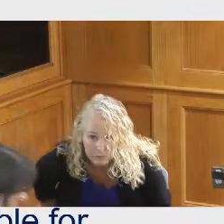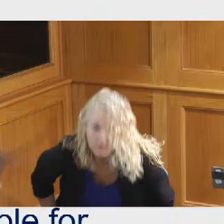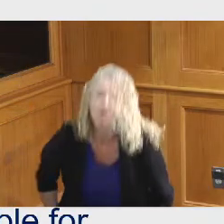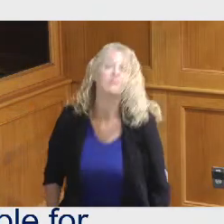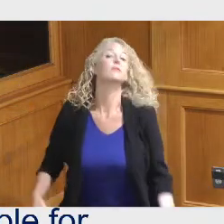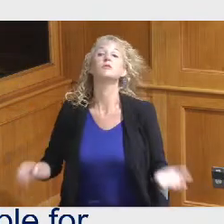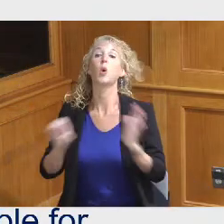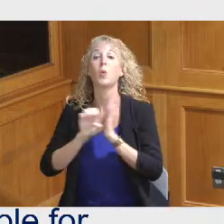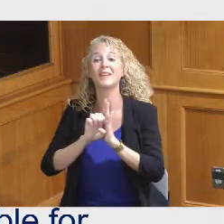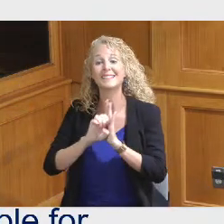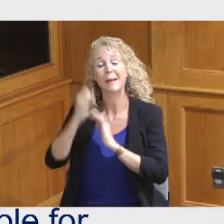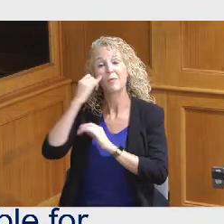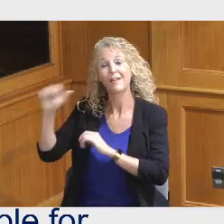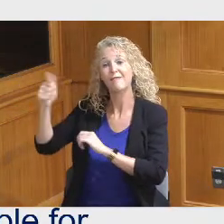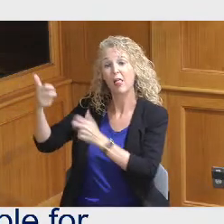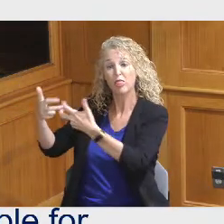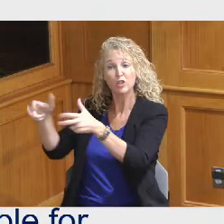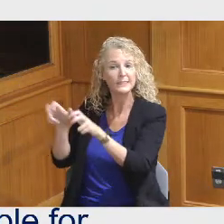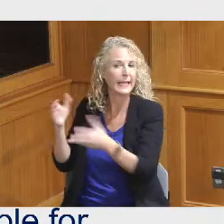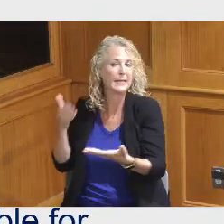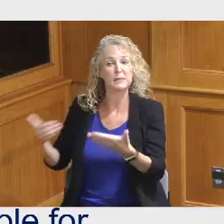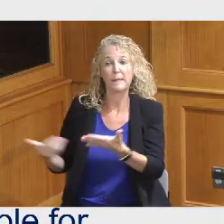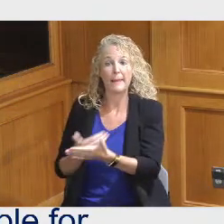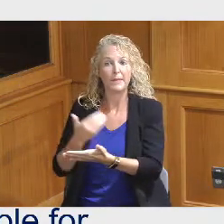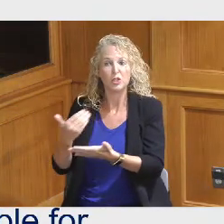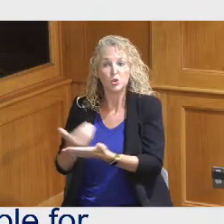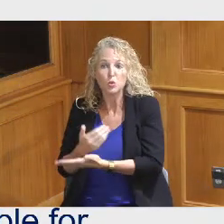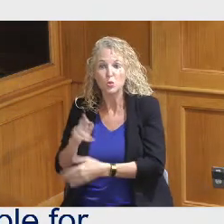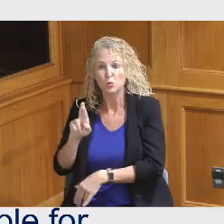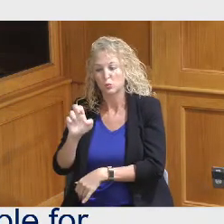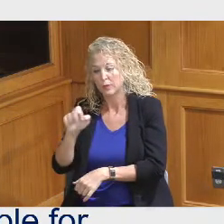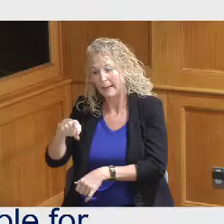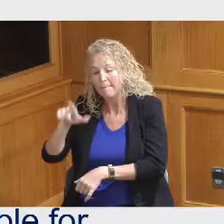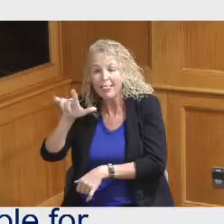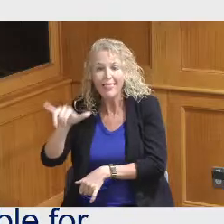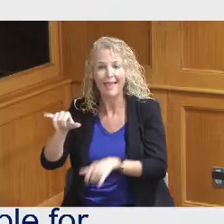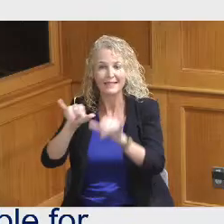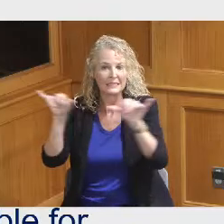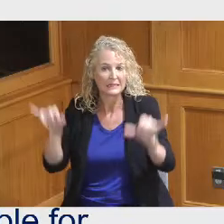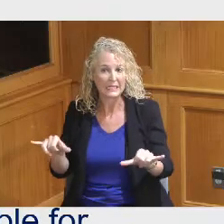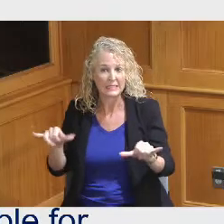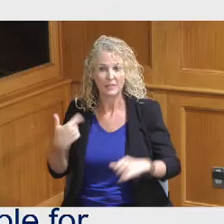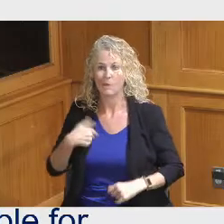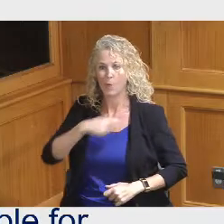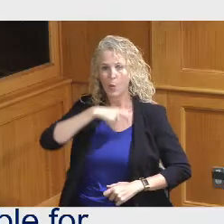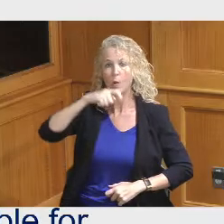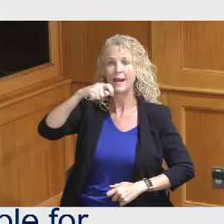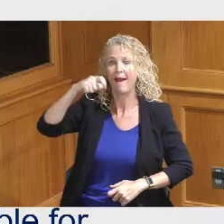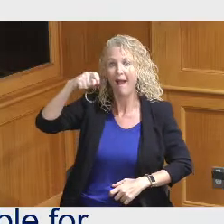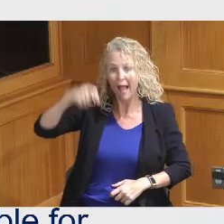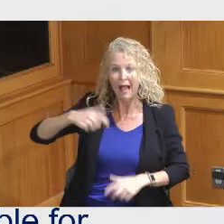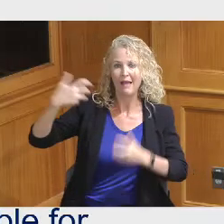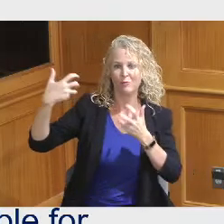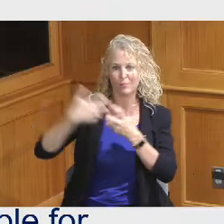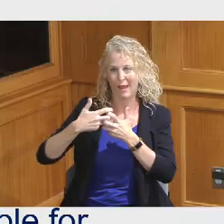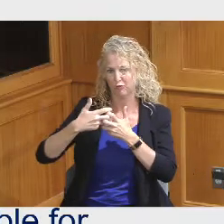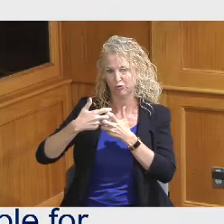stadiums across the country had a new type of replay system or something, the county would be in a position of having to